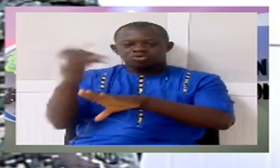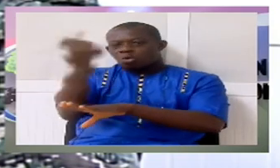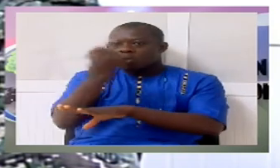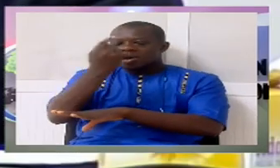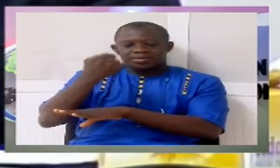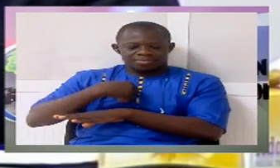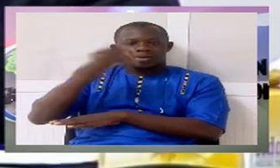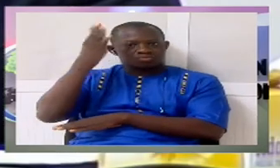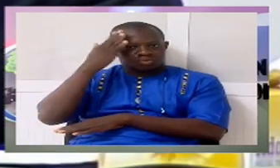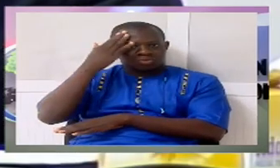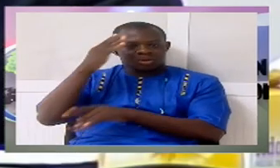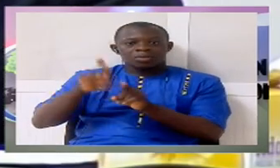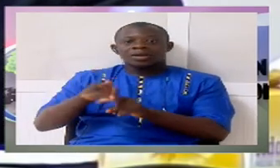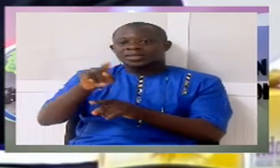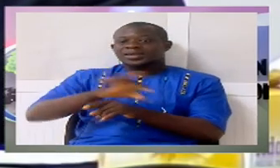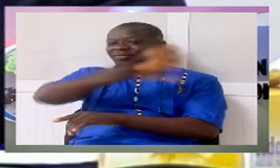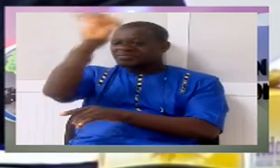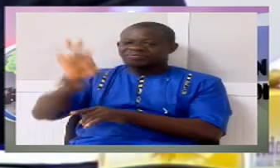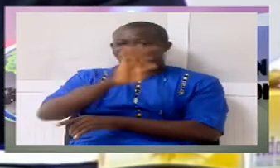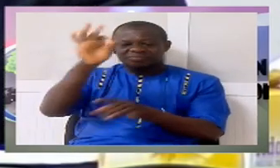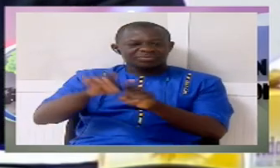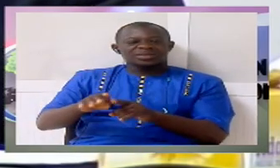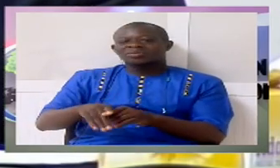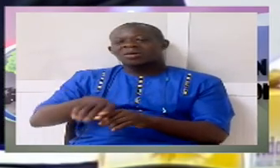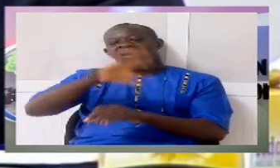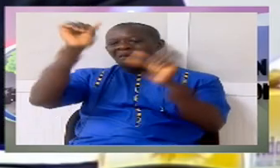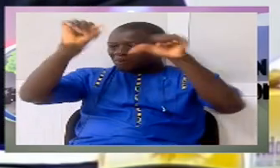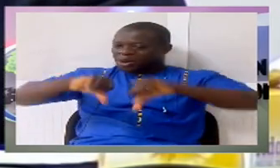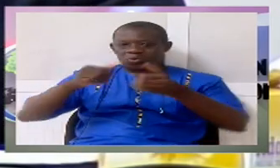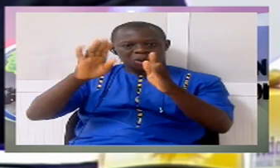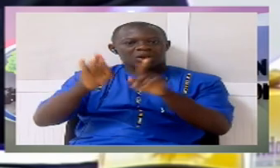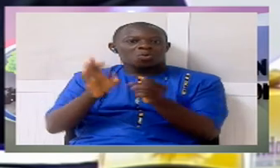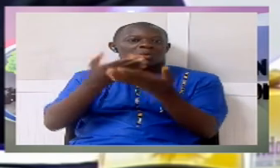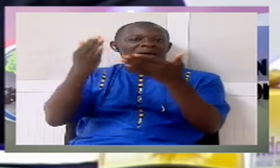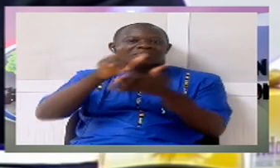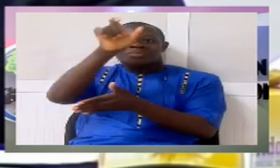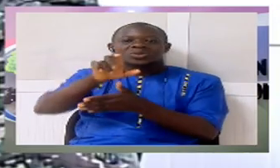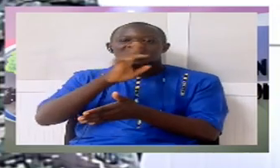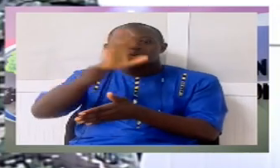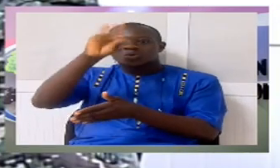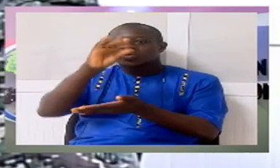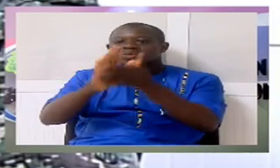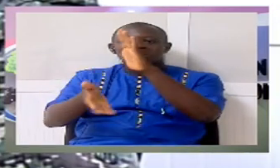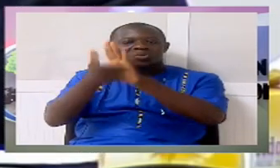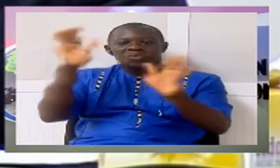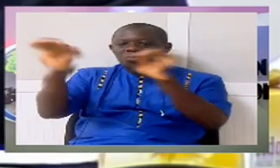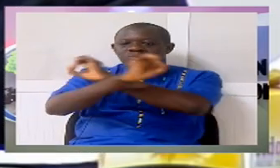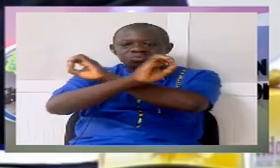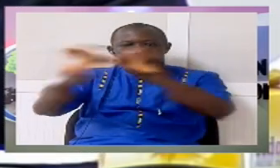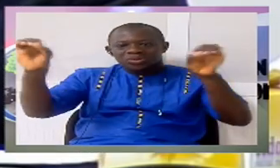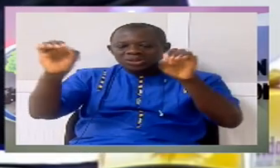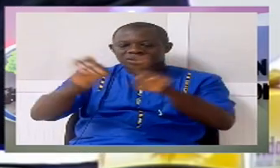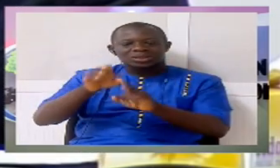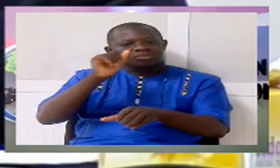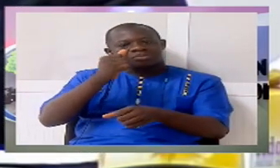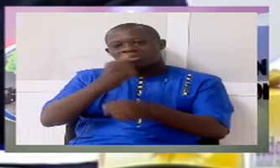of. That one was even worse. That one was cold-blooded murder of somebody who was no threat